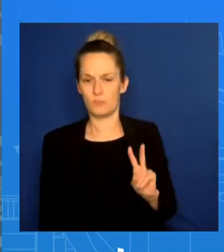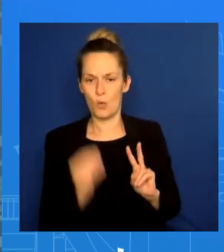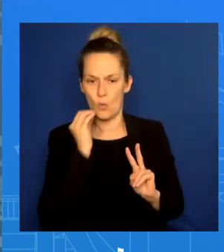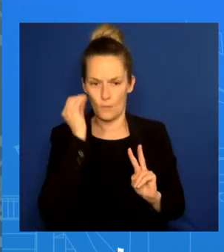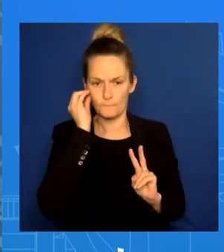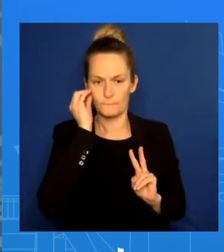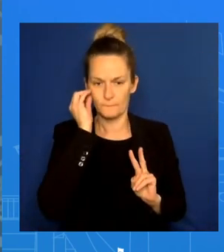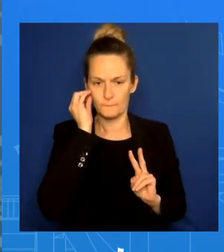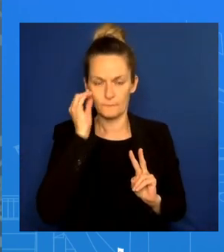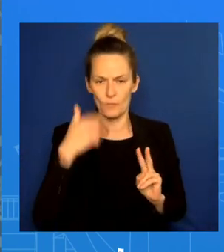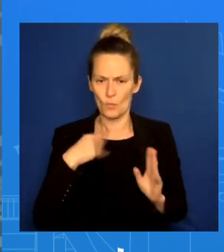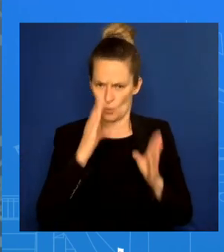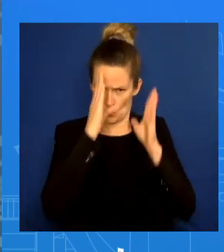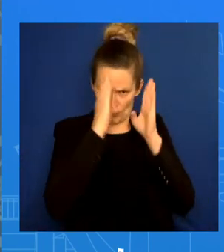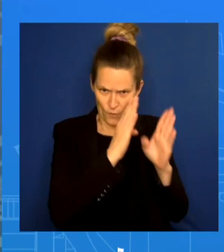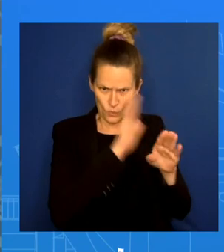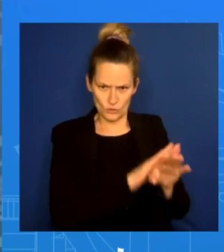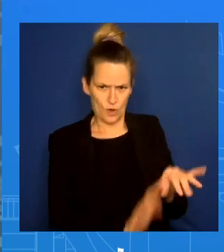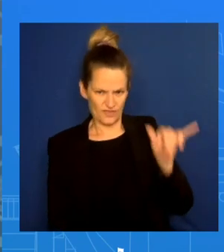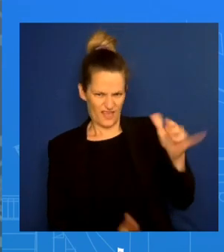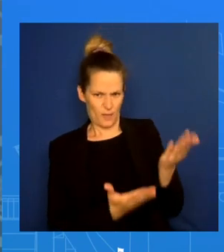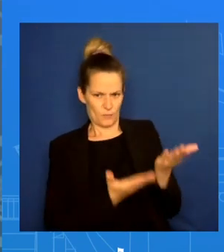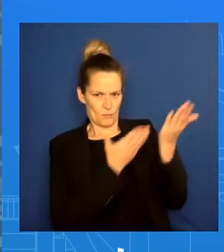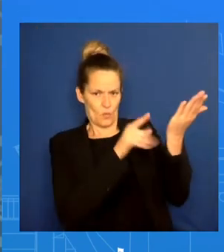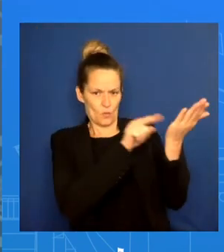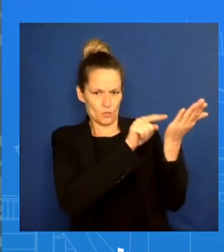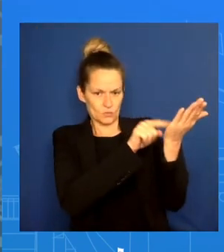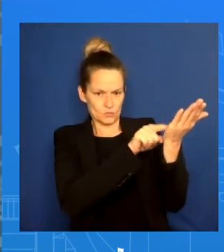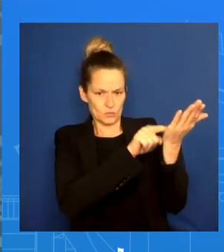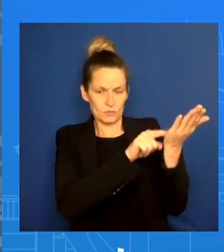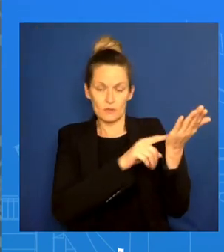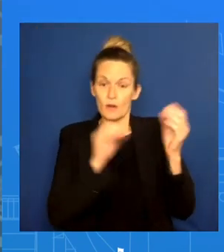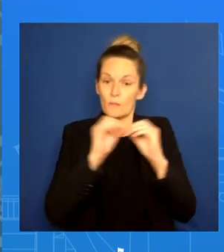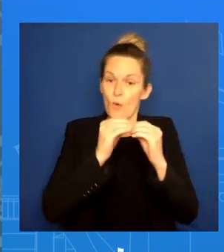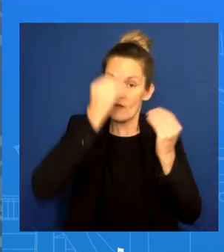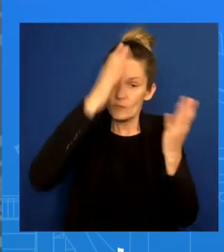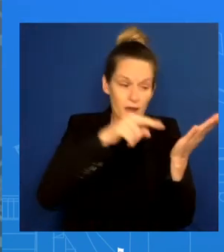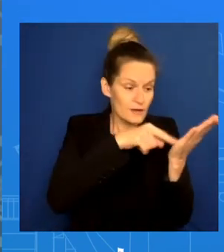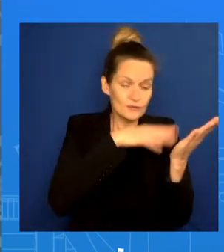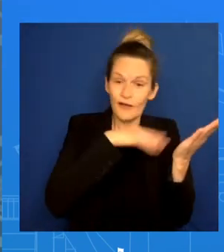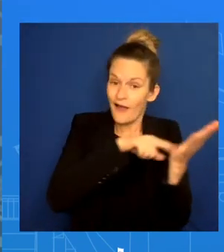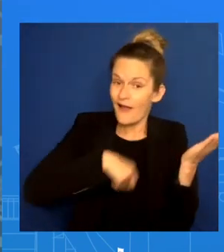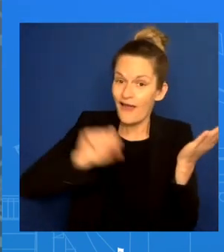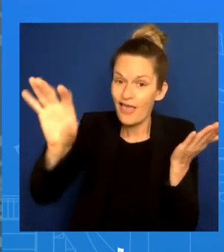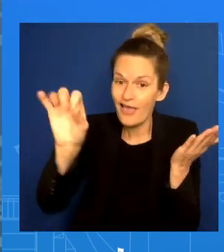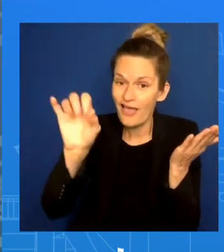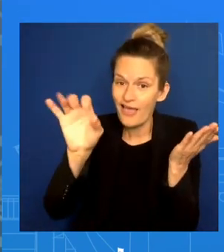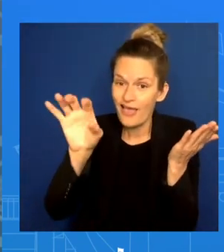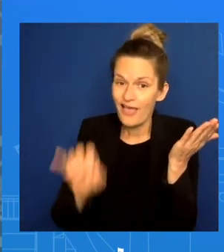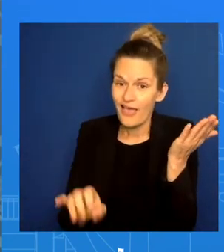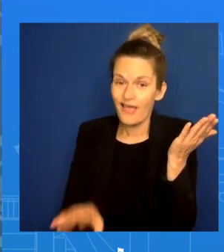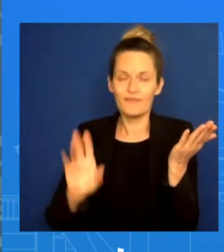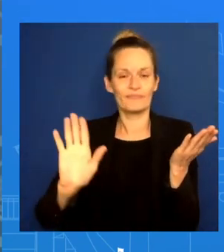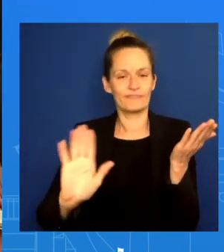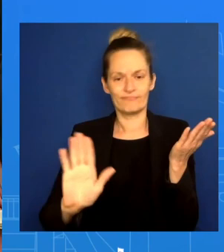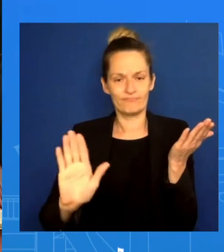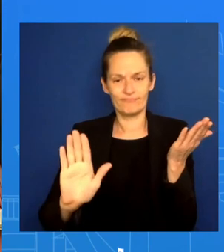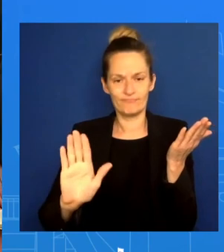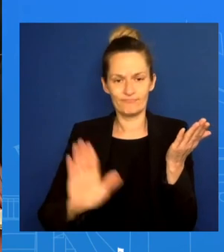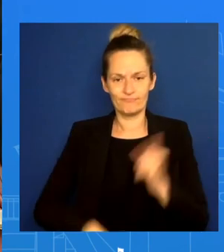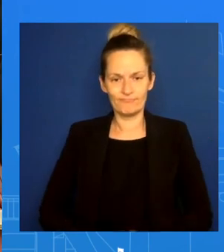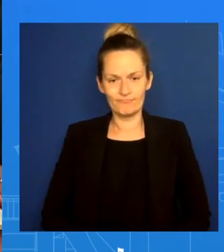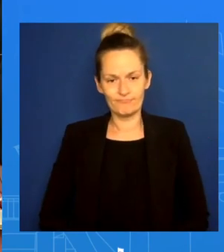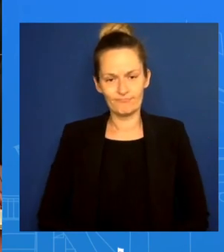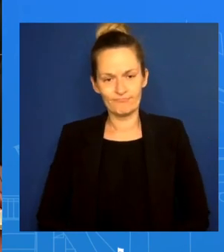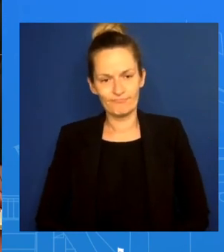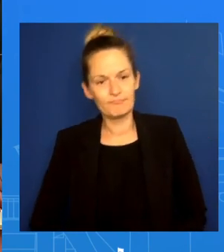best left between us and our Russian counterparts. You said that this obviously is a delicate negotiation, delicate work, but you decided